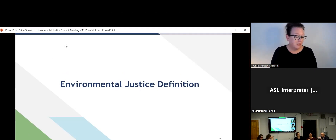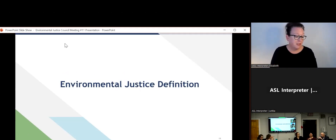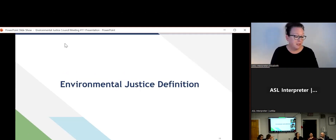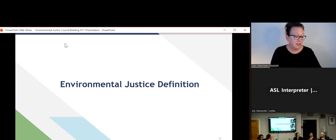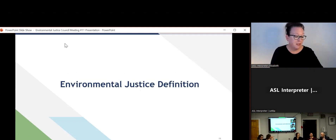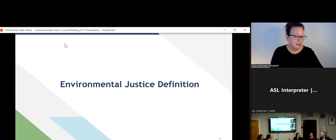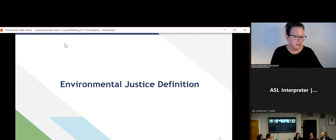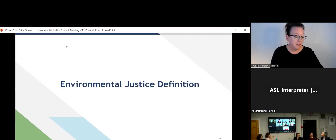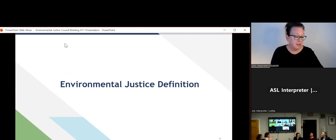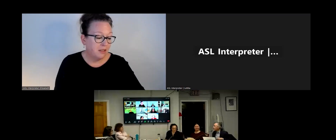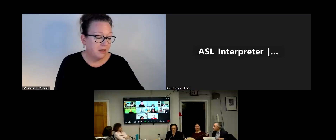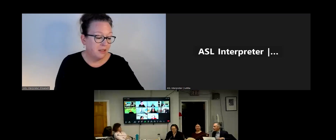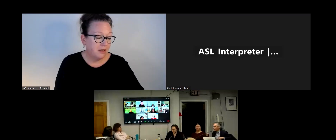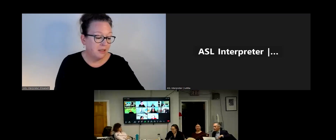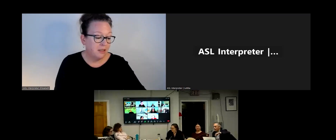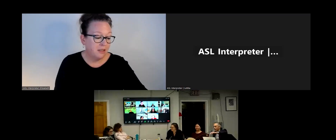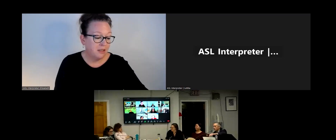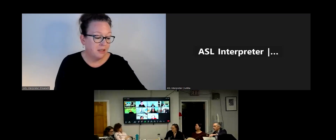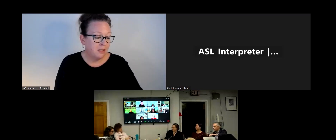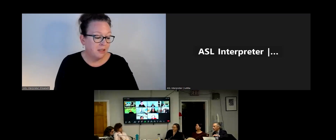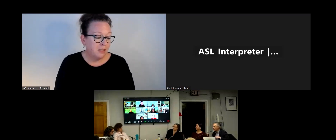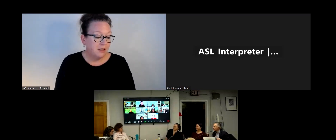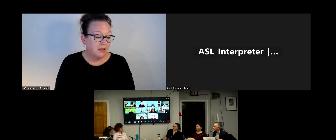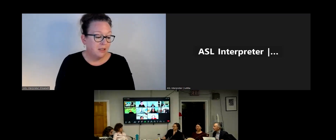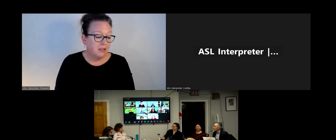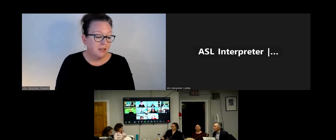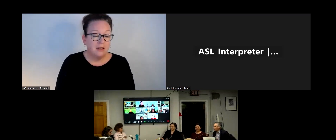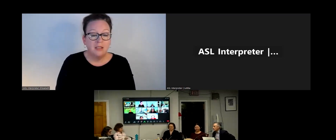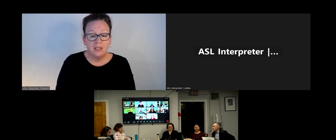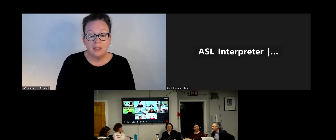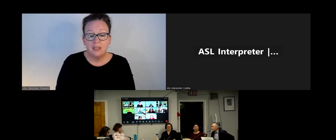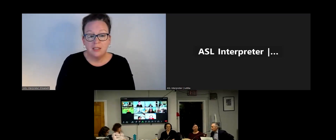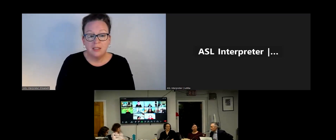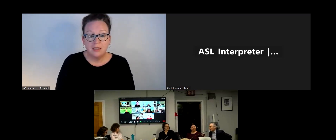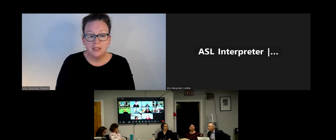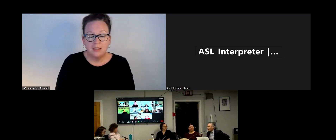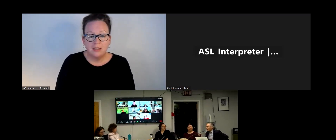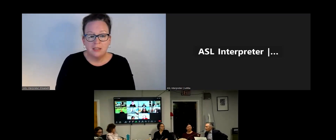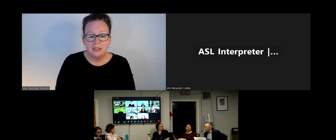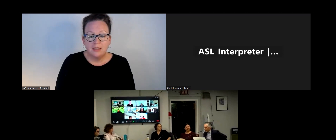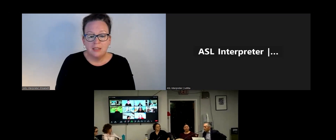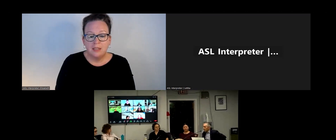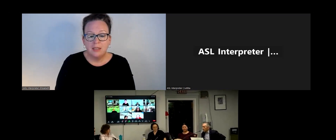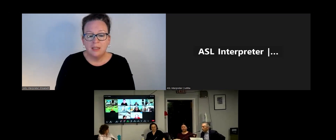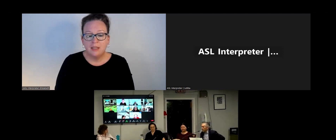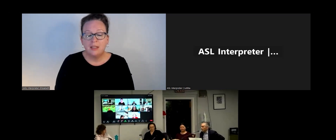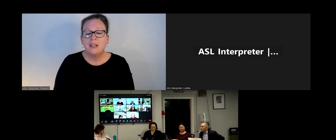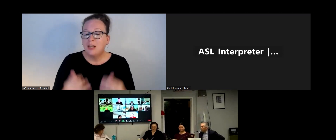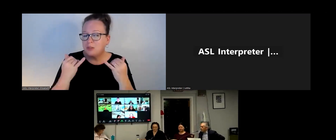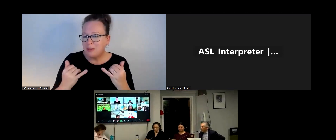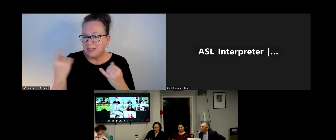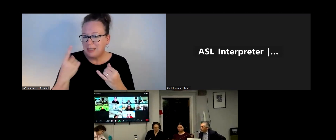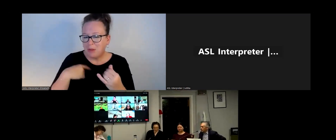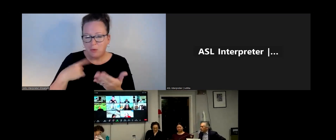Into the microphone. Okay. Thank you, Maribel. So this is subject matter we've already talked about, but I wanted